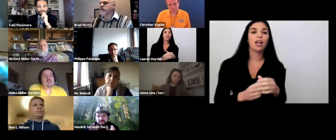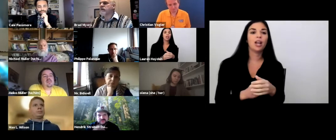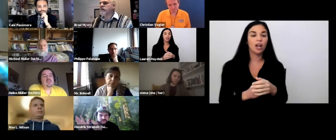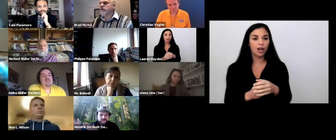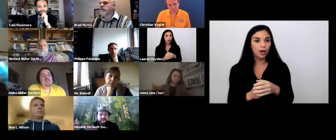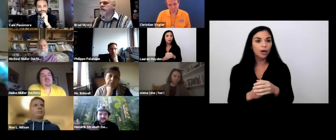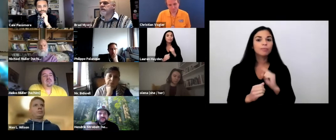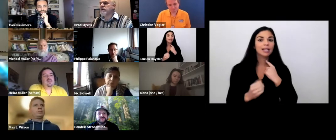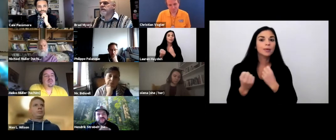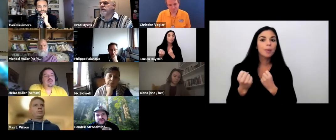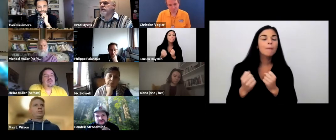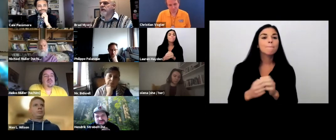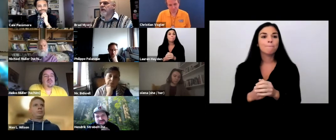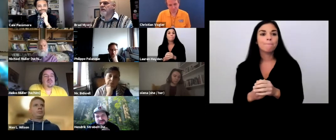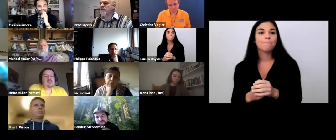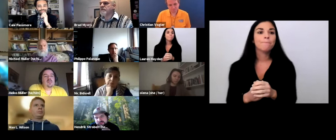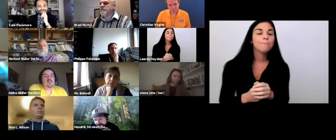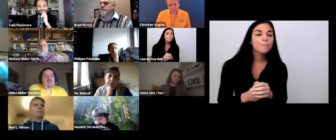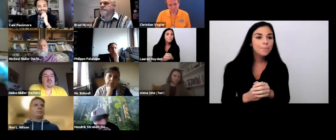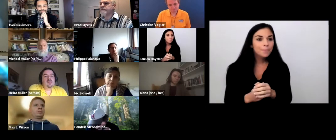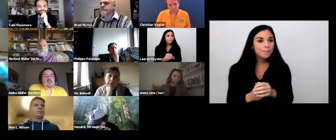situation just half a year later than Kai.